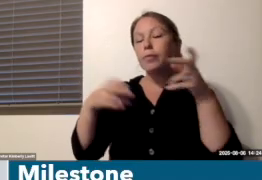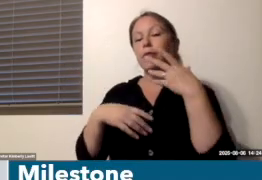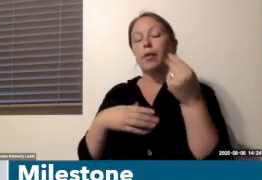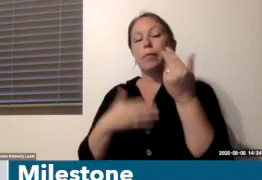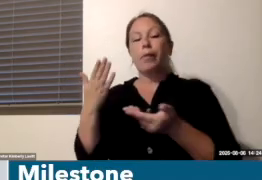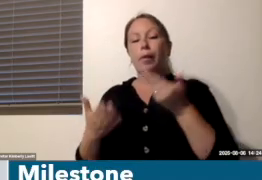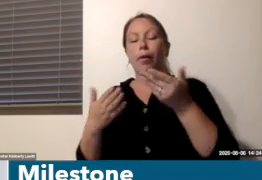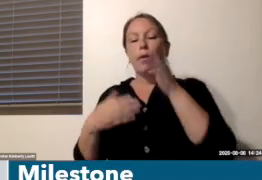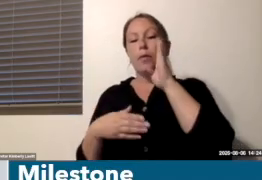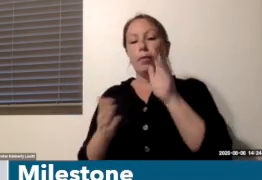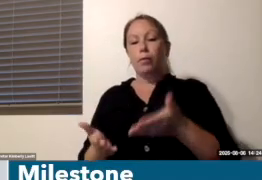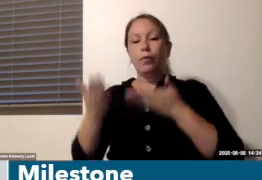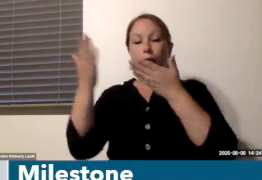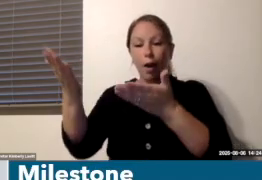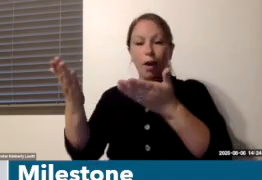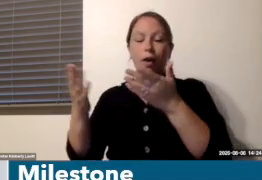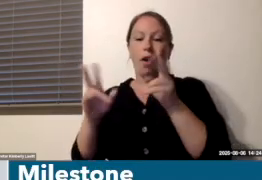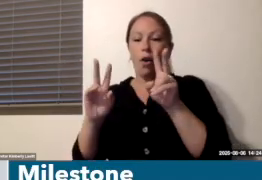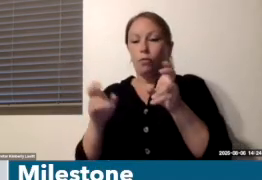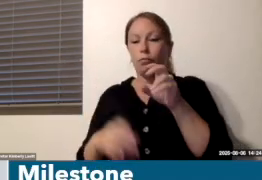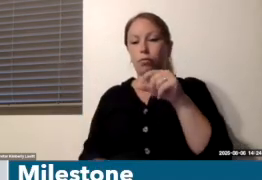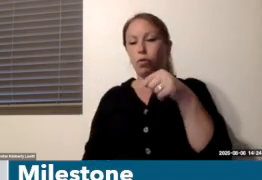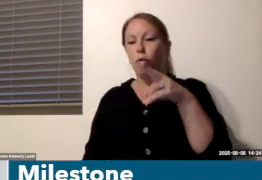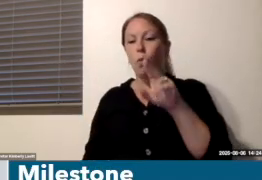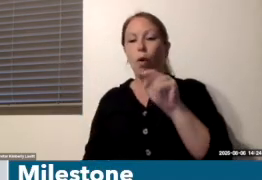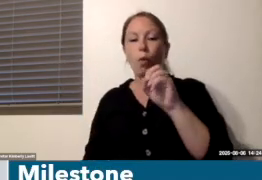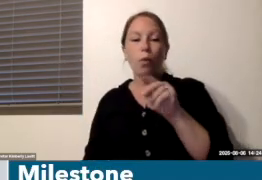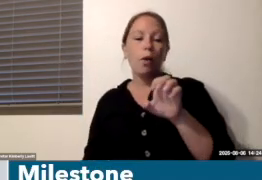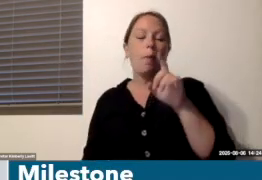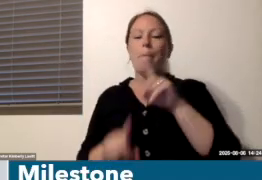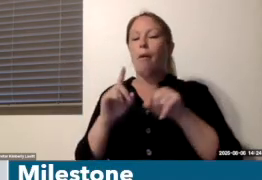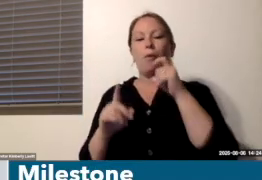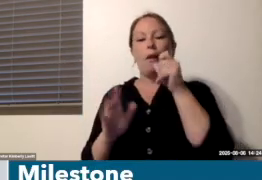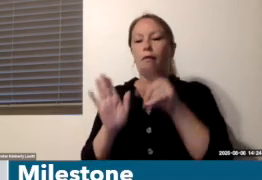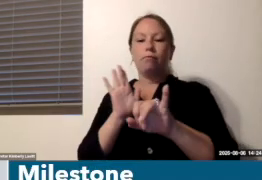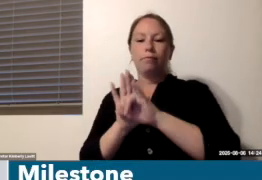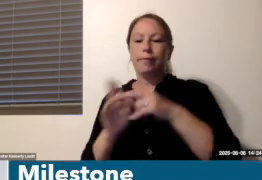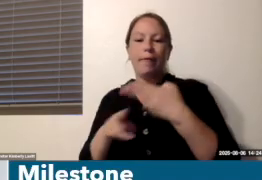we would provide a quote, but we wouldn't associate a name with that.